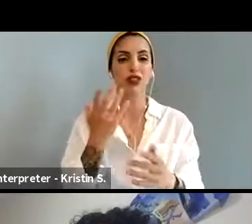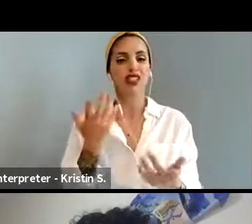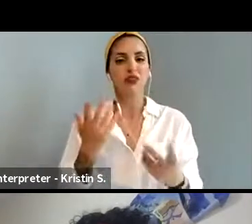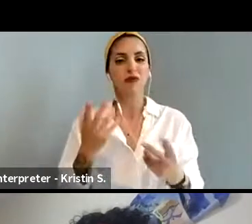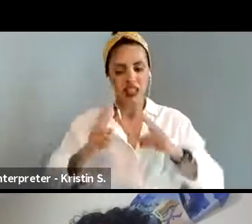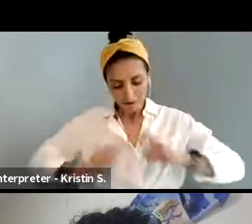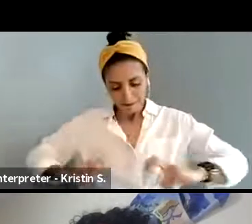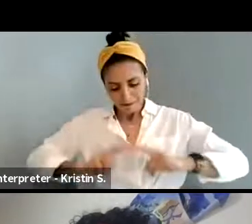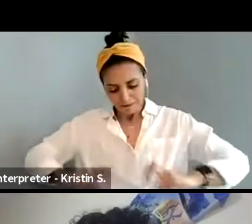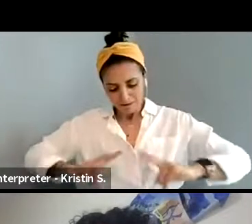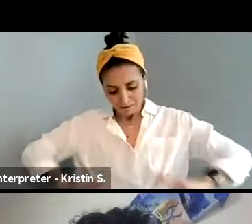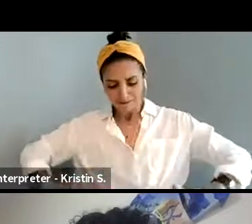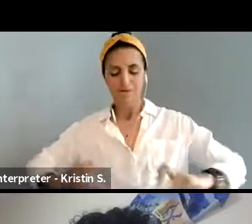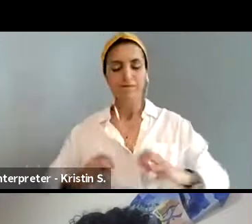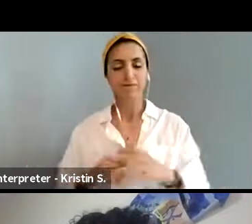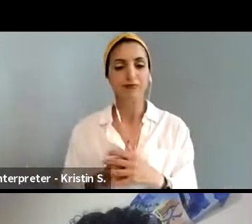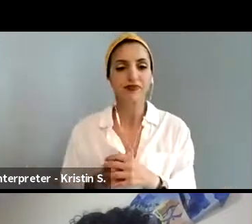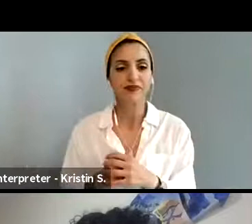within.